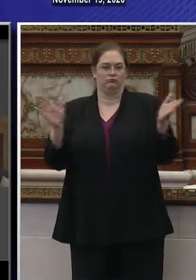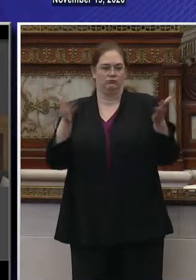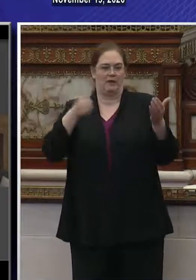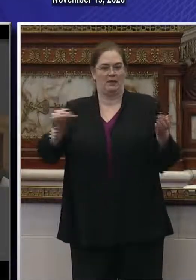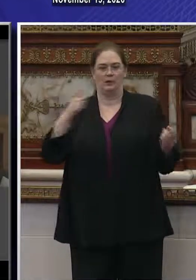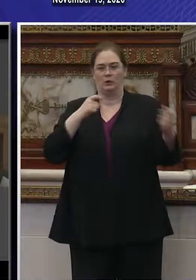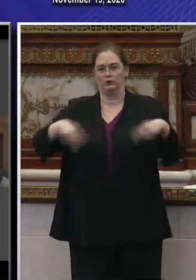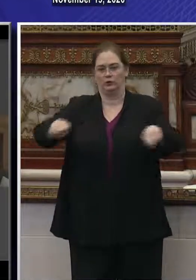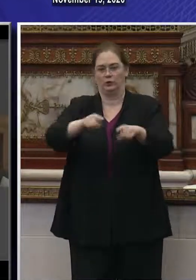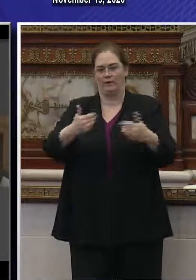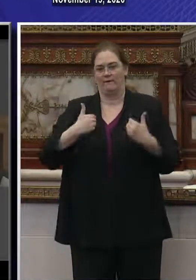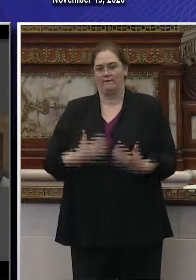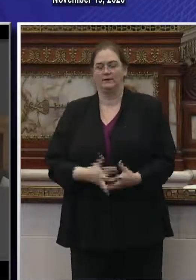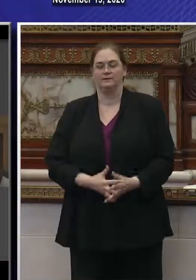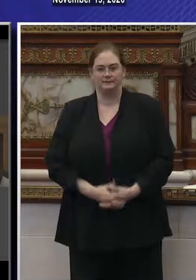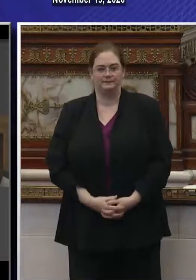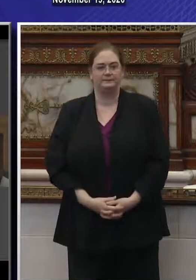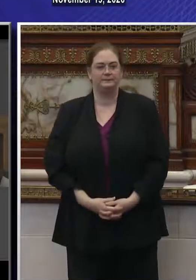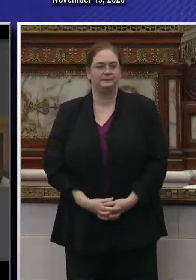have.